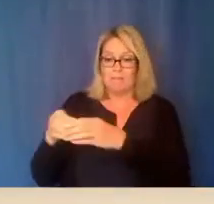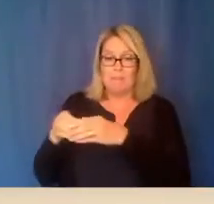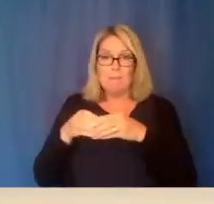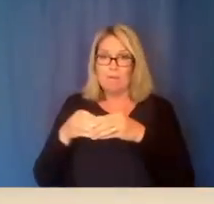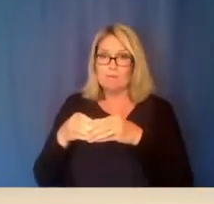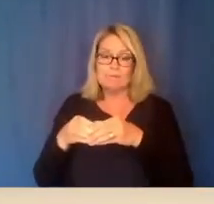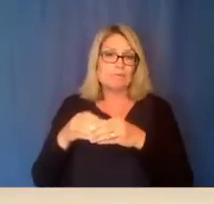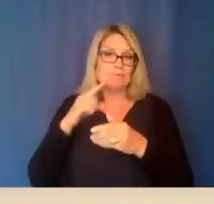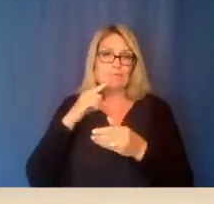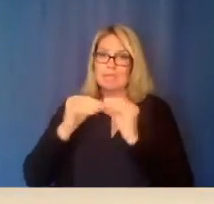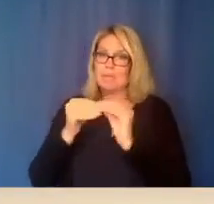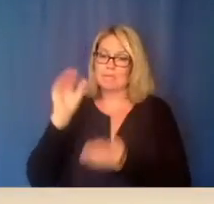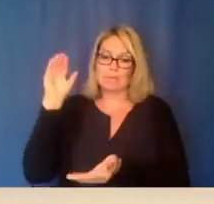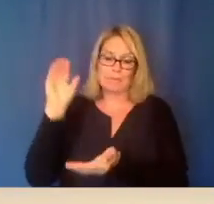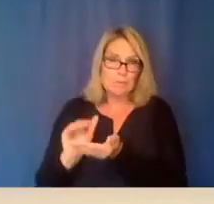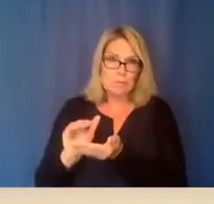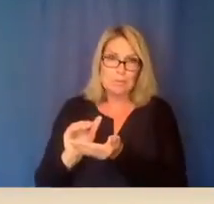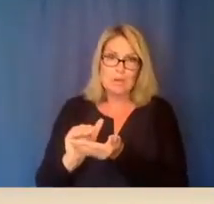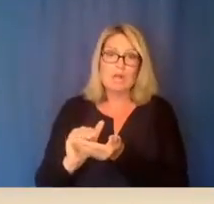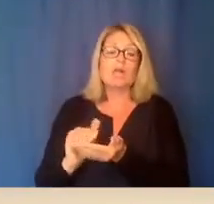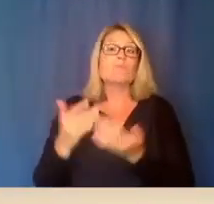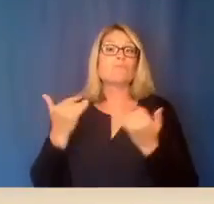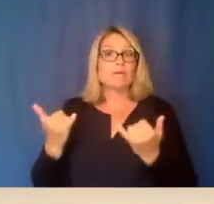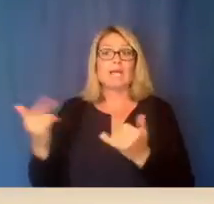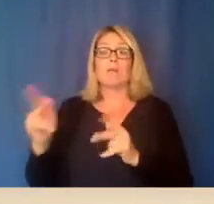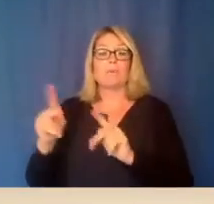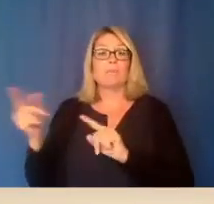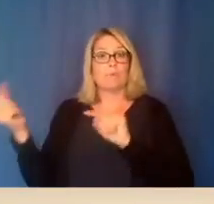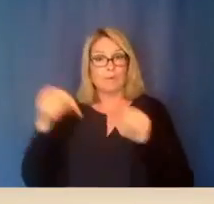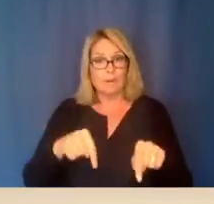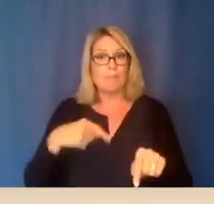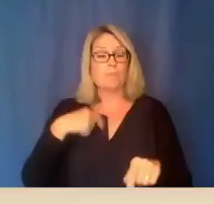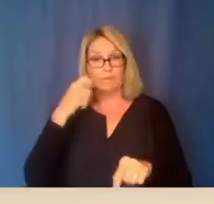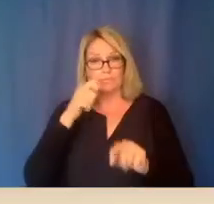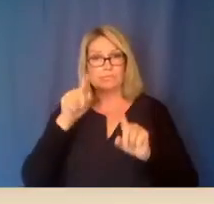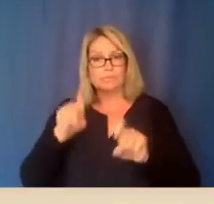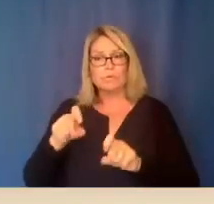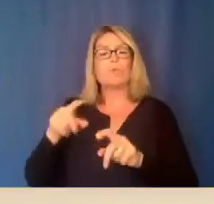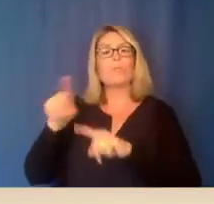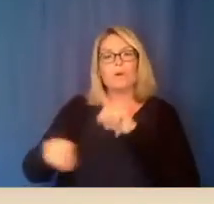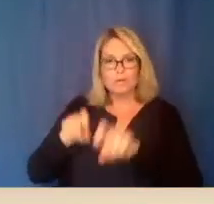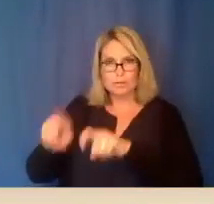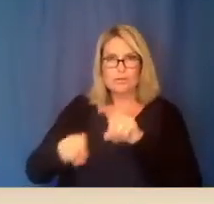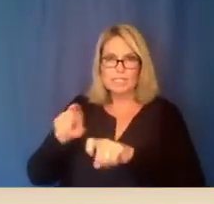screening everyone on entry. We are making sure that people